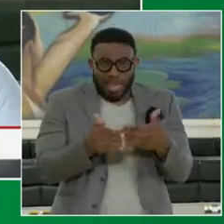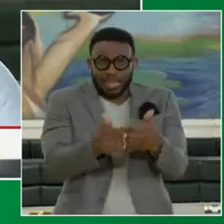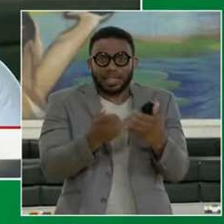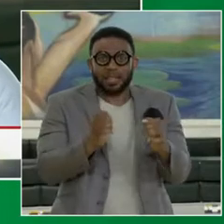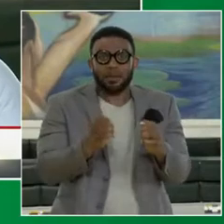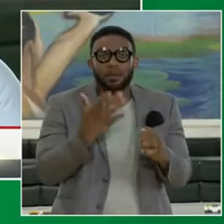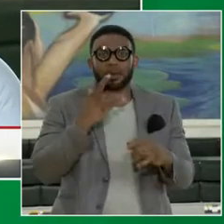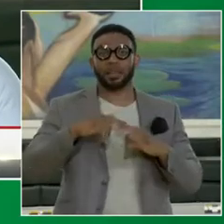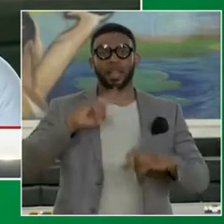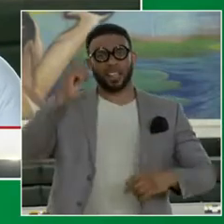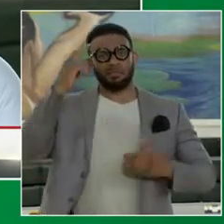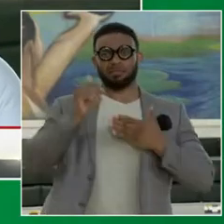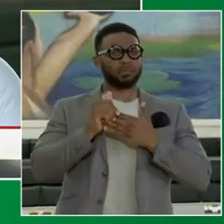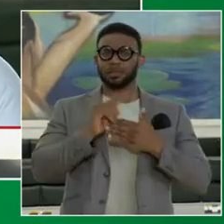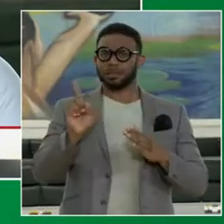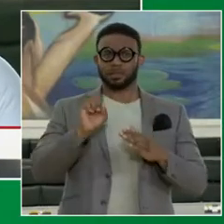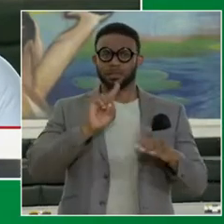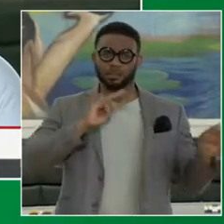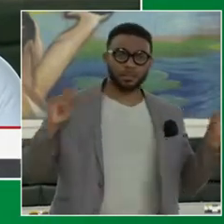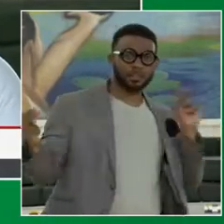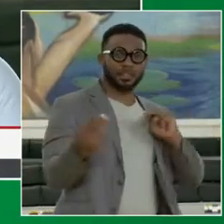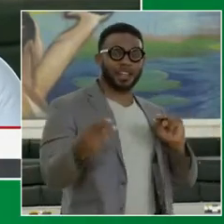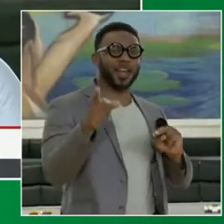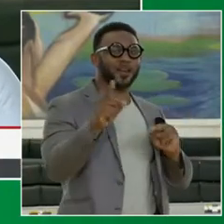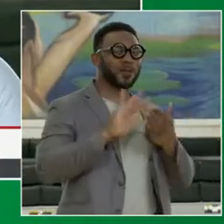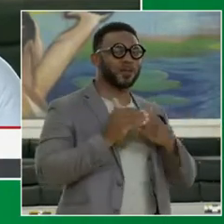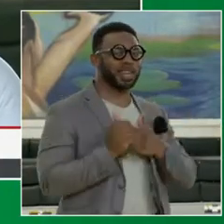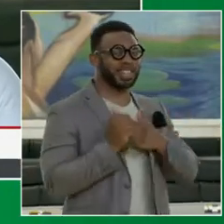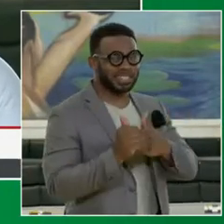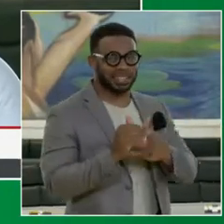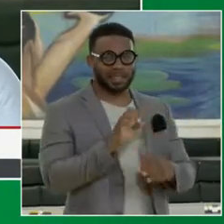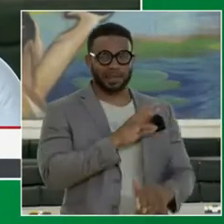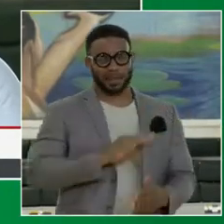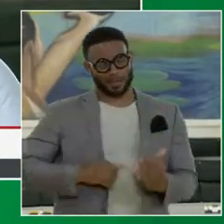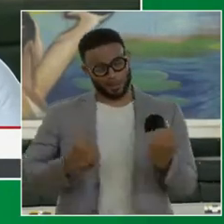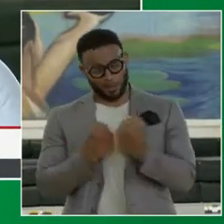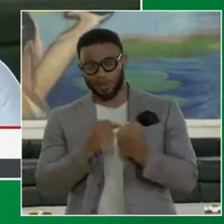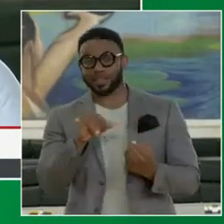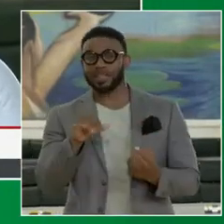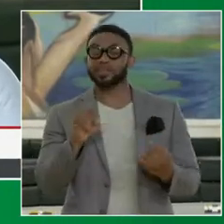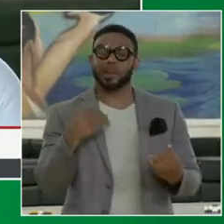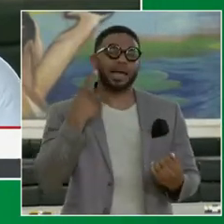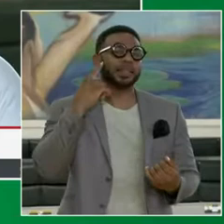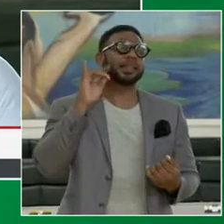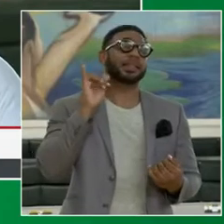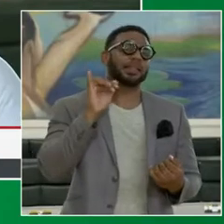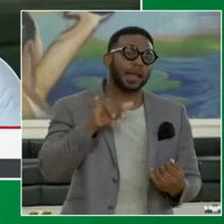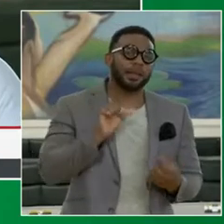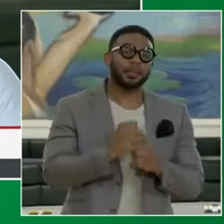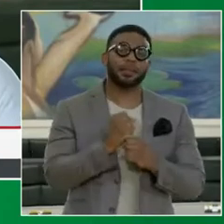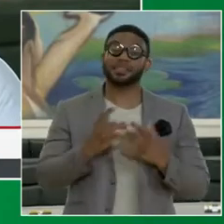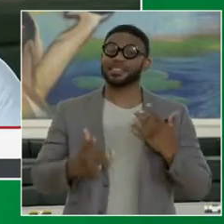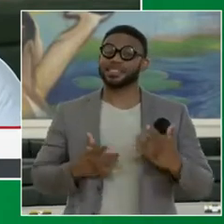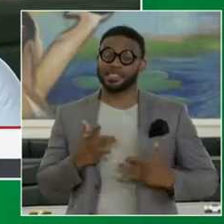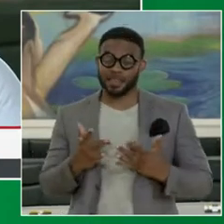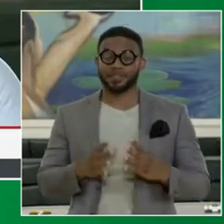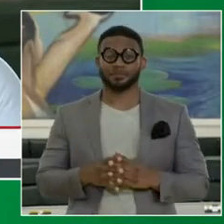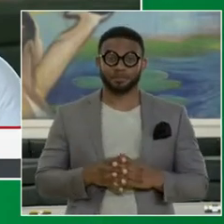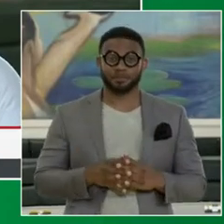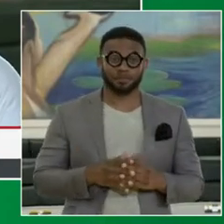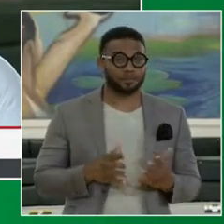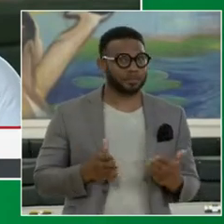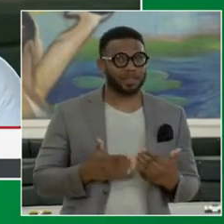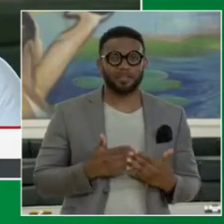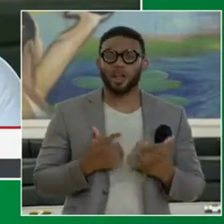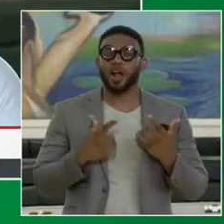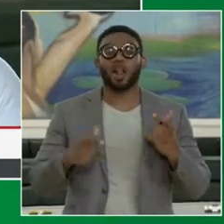than the government leading the effort, the community is leading the effort, and we are supporting them. And so I think that that's what makes it exciting. And there's